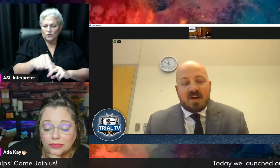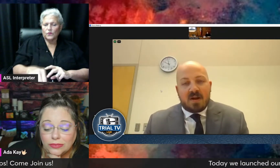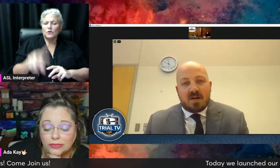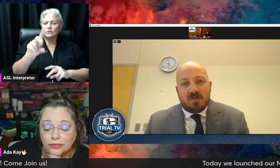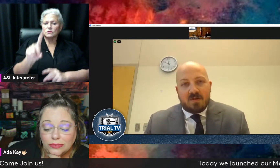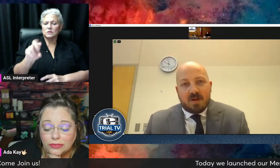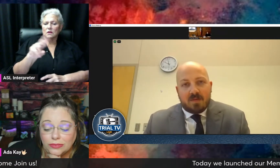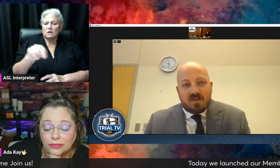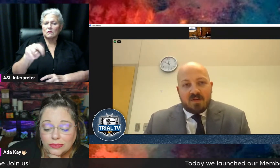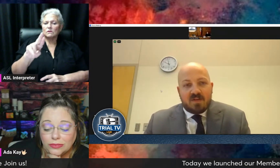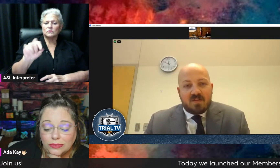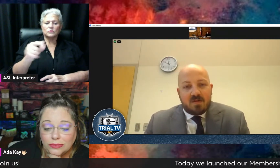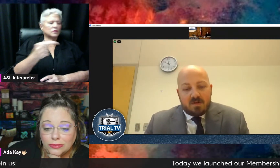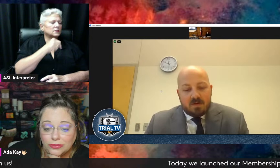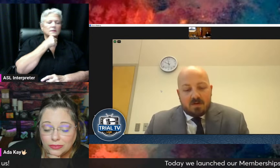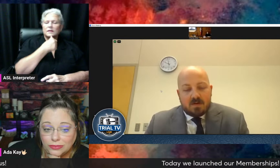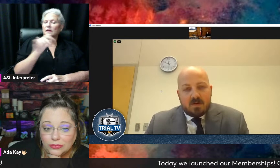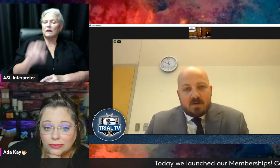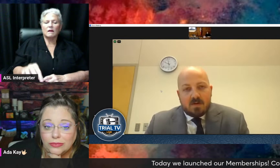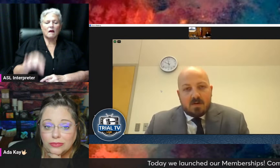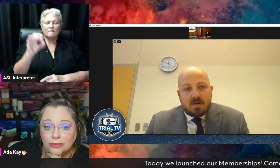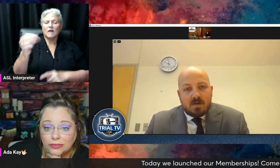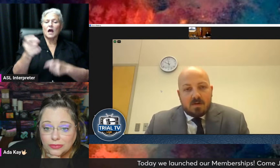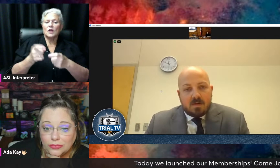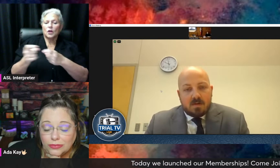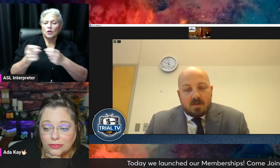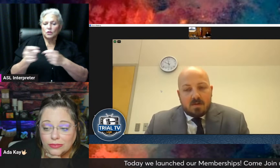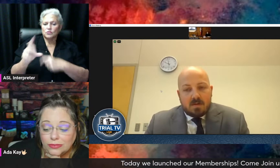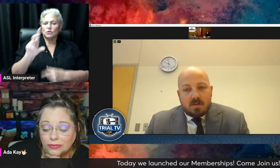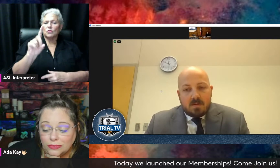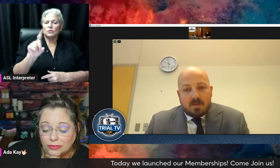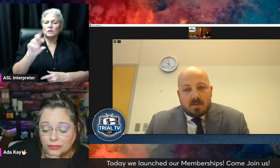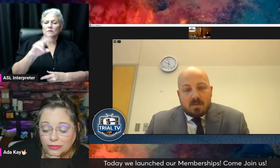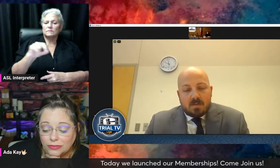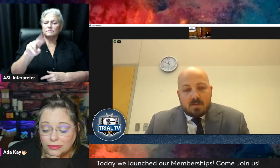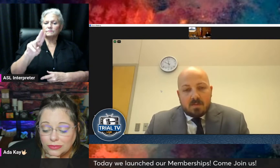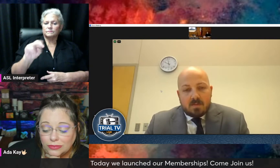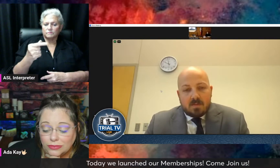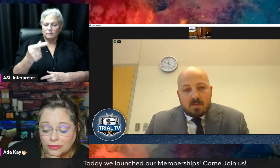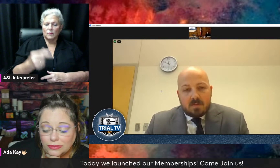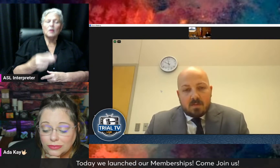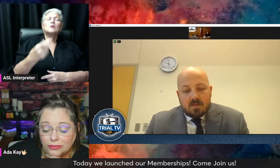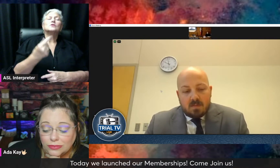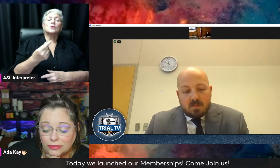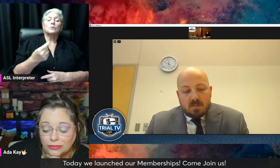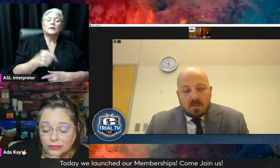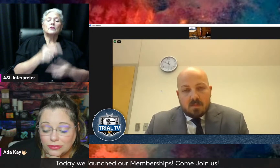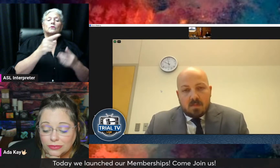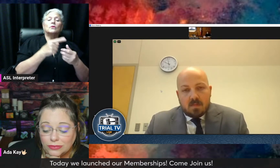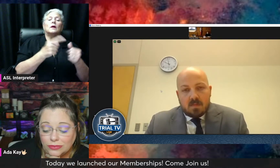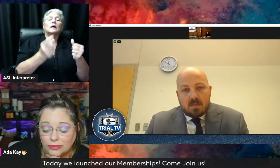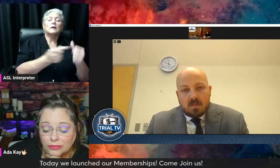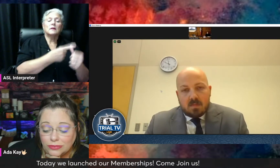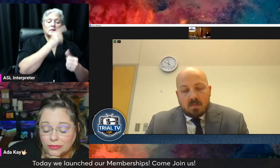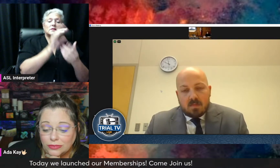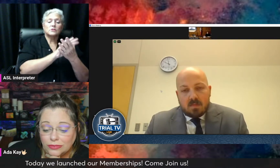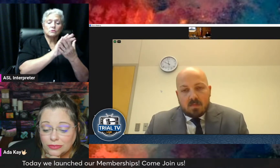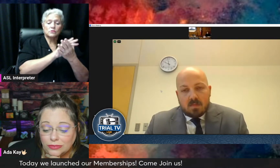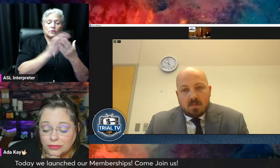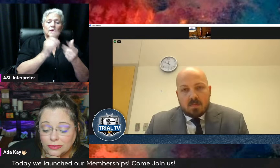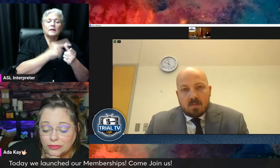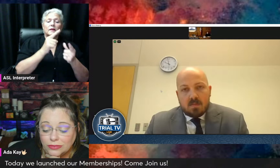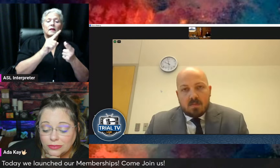did not find any controlled substances. So we do an initial screen. If there's a positive there, then it goes on to